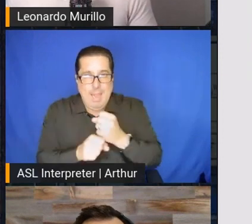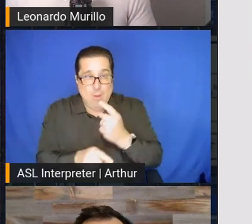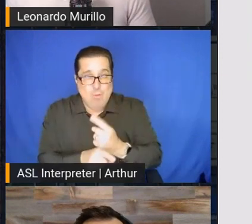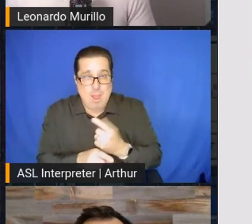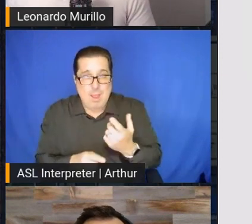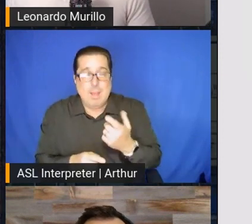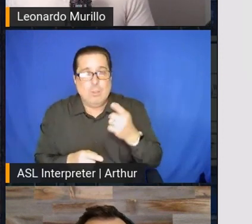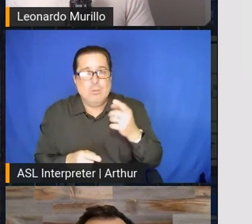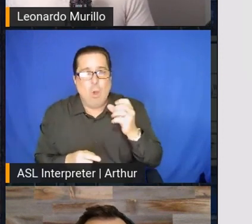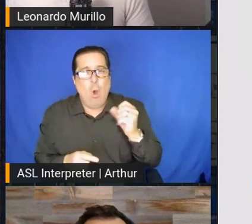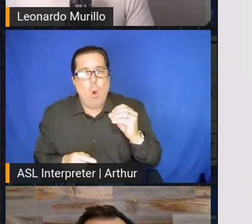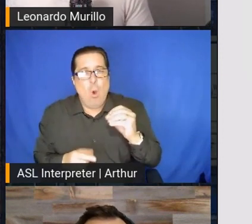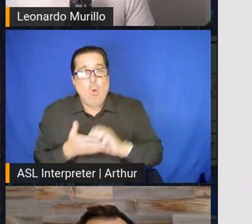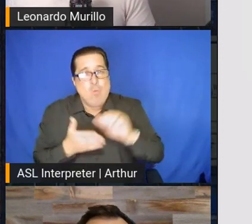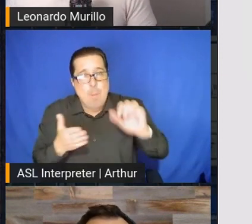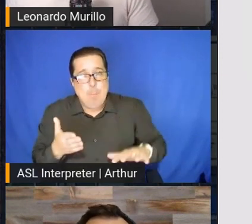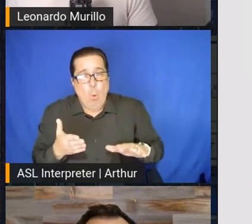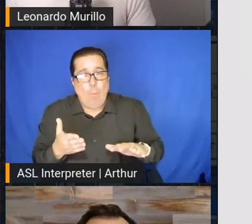Removing